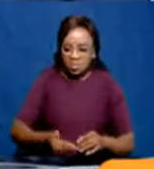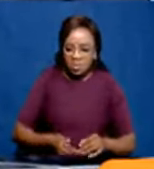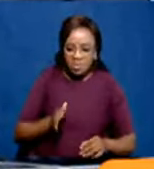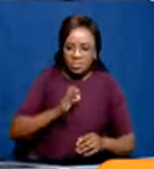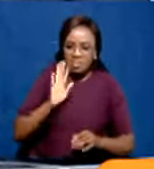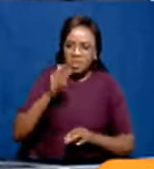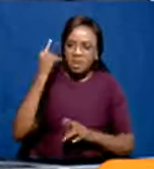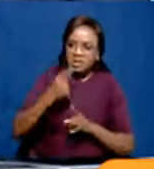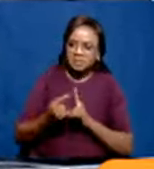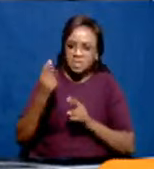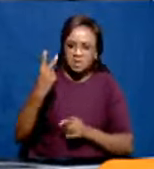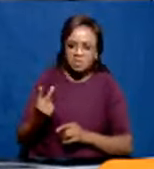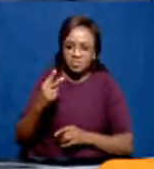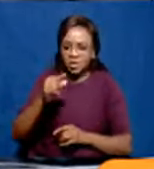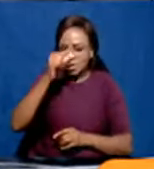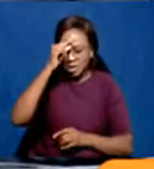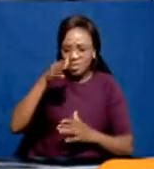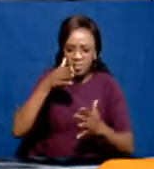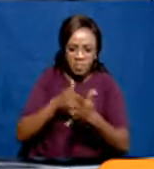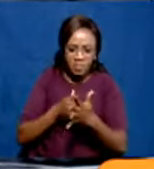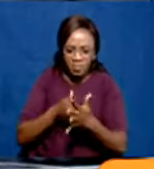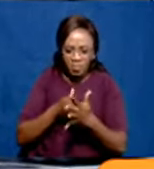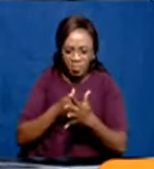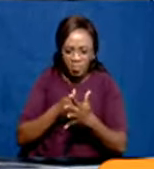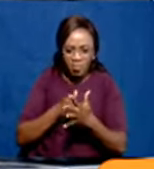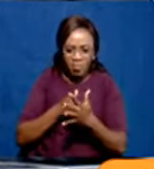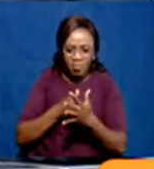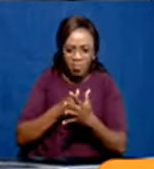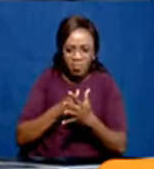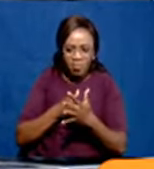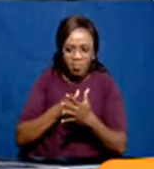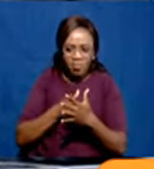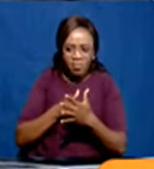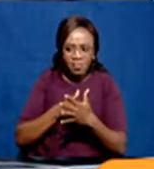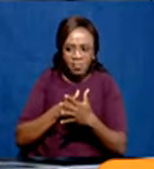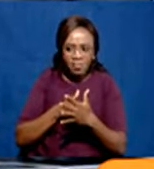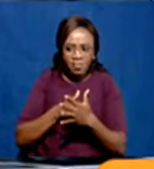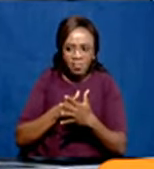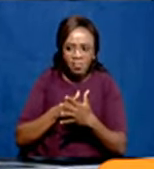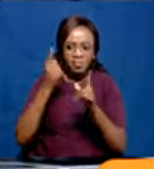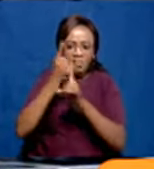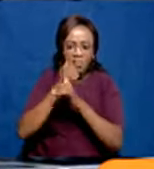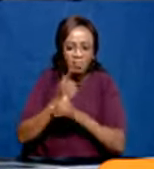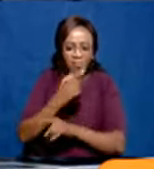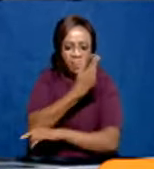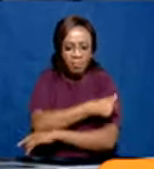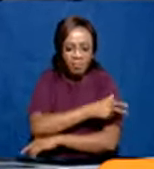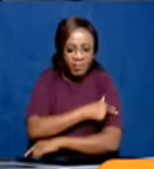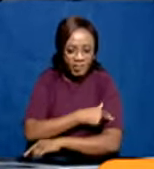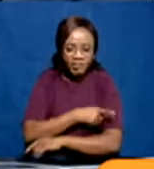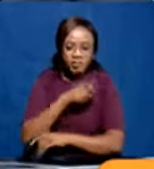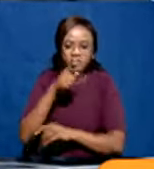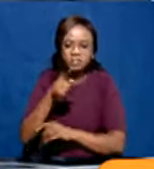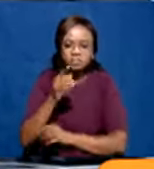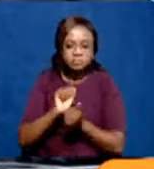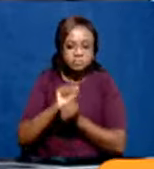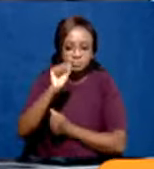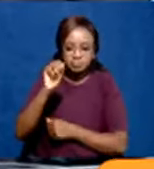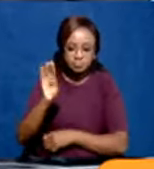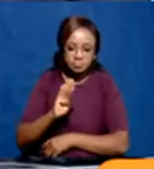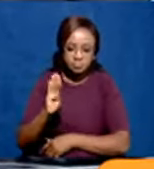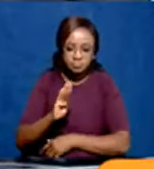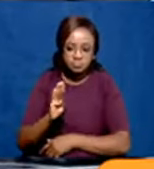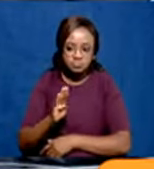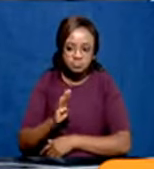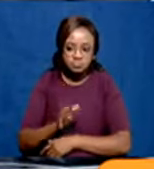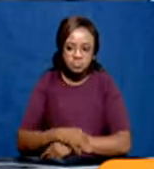February, the government holds almost 15, like different facilities across the country, almost 15 billion, because they were trying to support